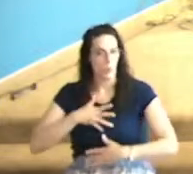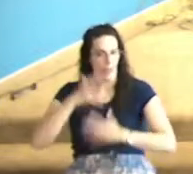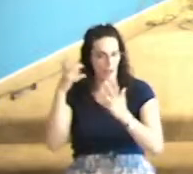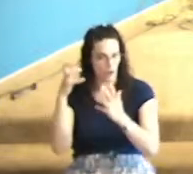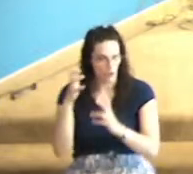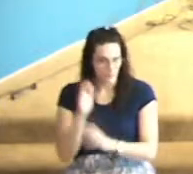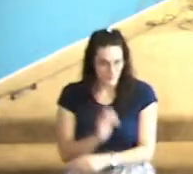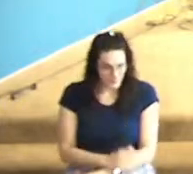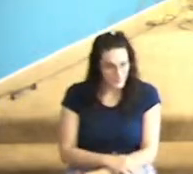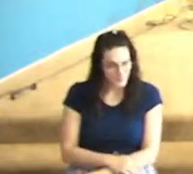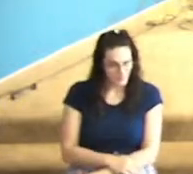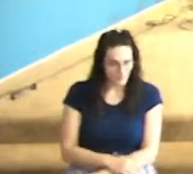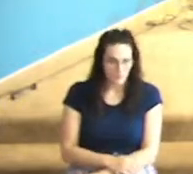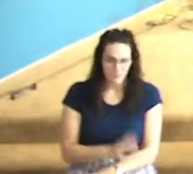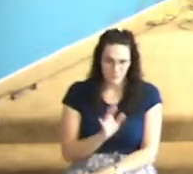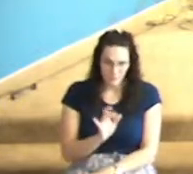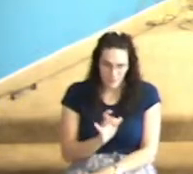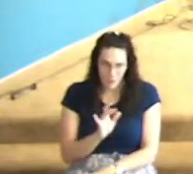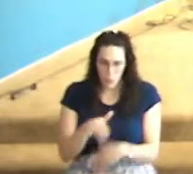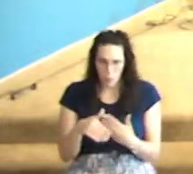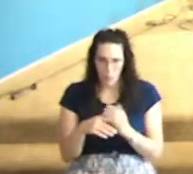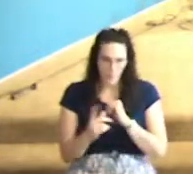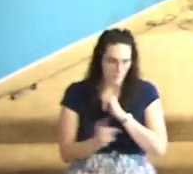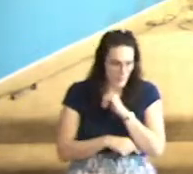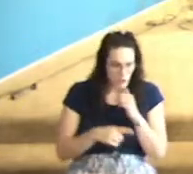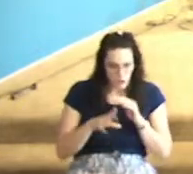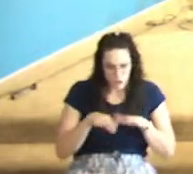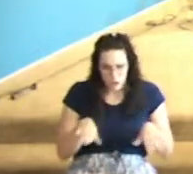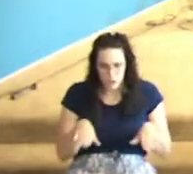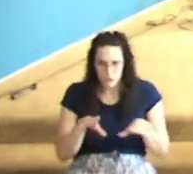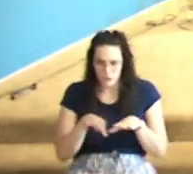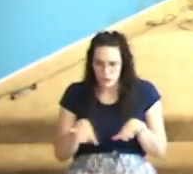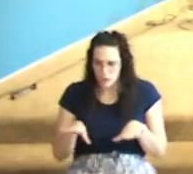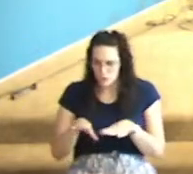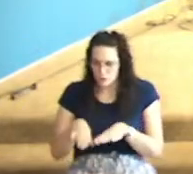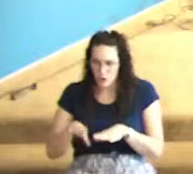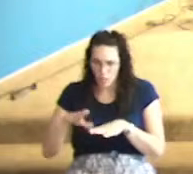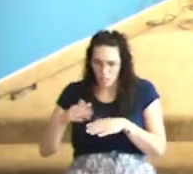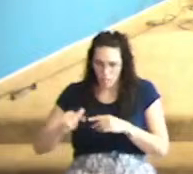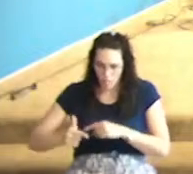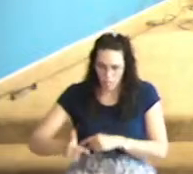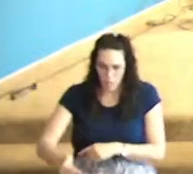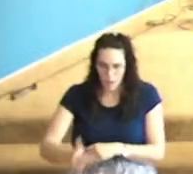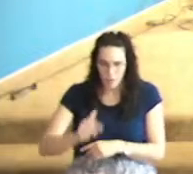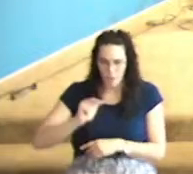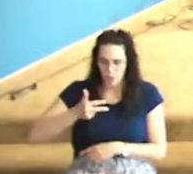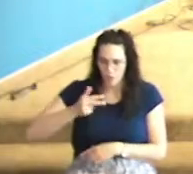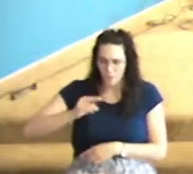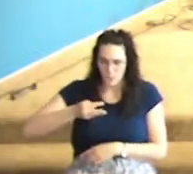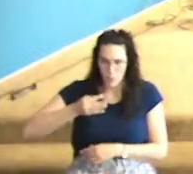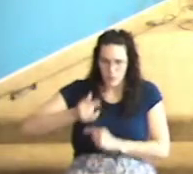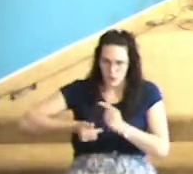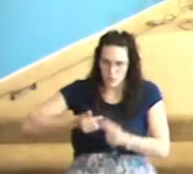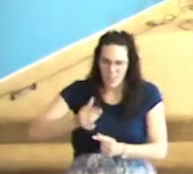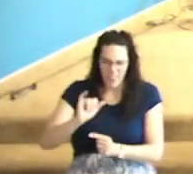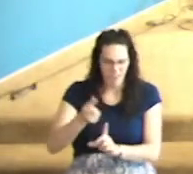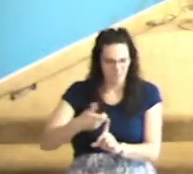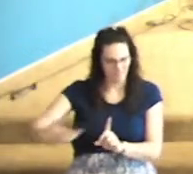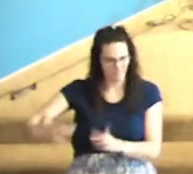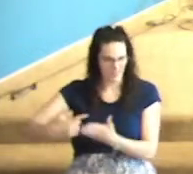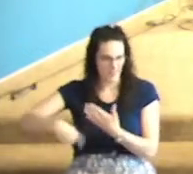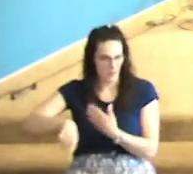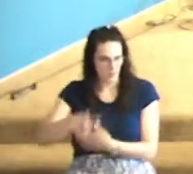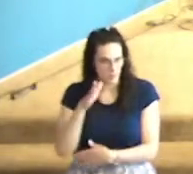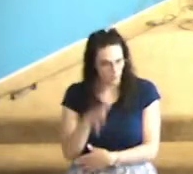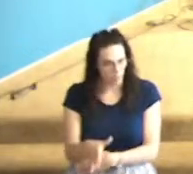anger. And that whole punishing the children and the children of the sins of the parents for the third and fourth generation, we'll talk about that